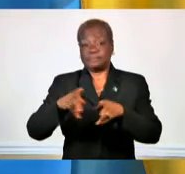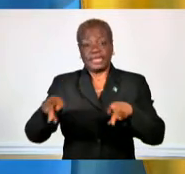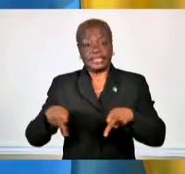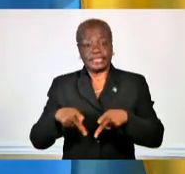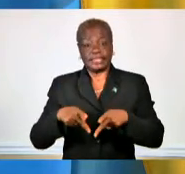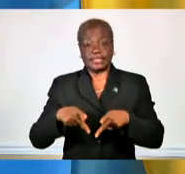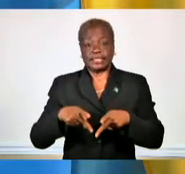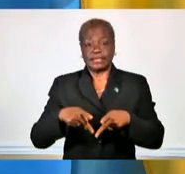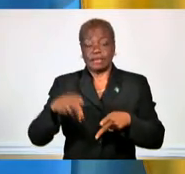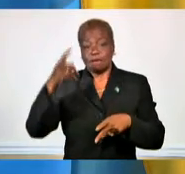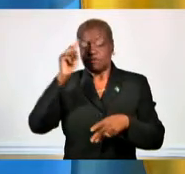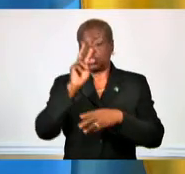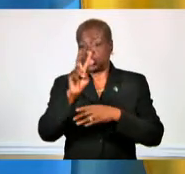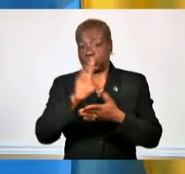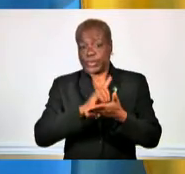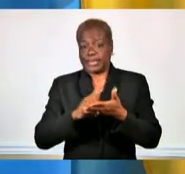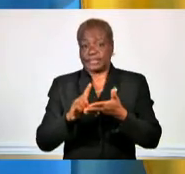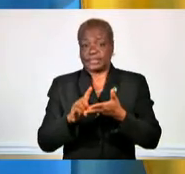these 2 weeks.